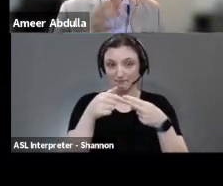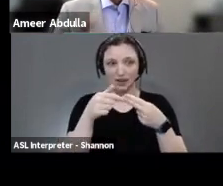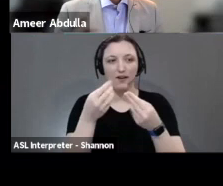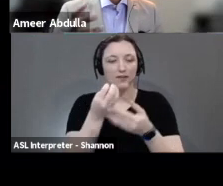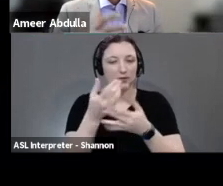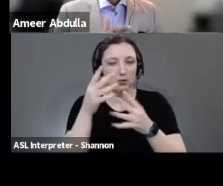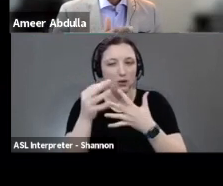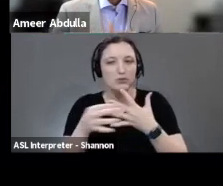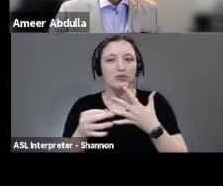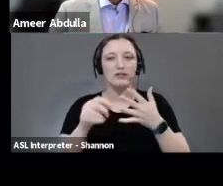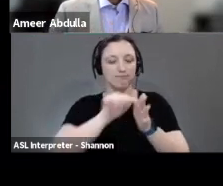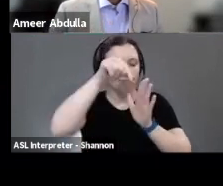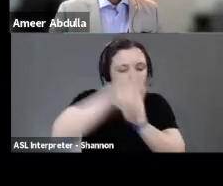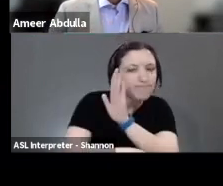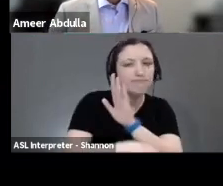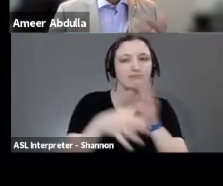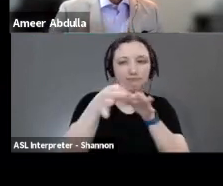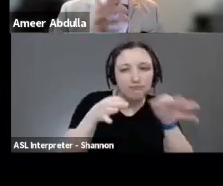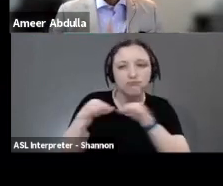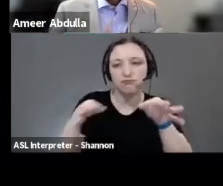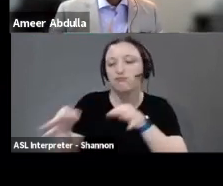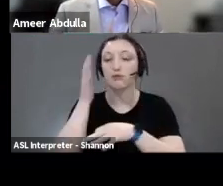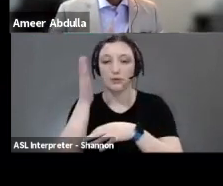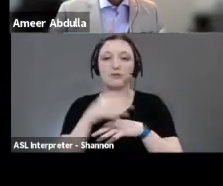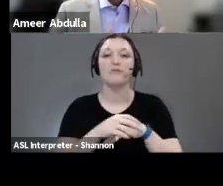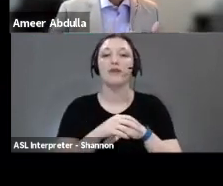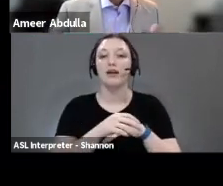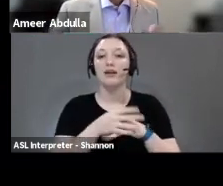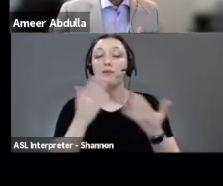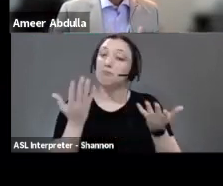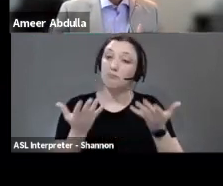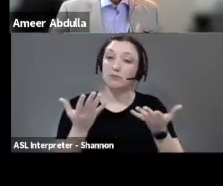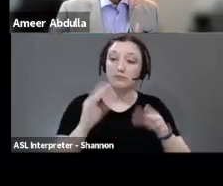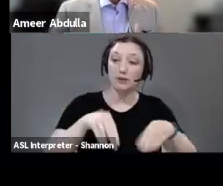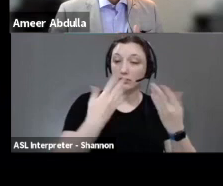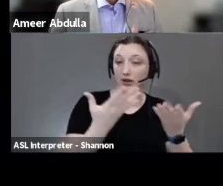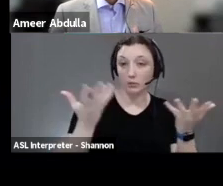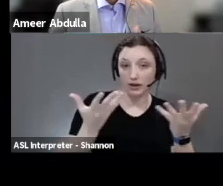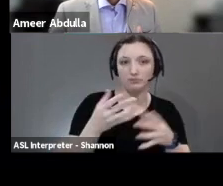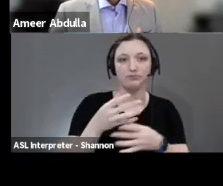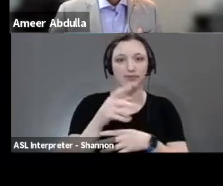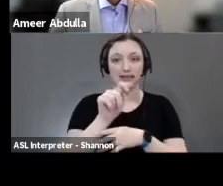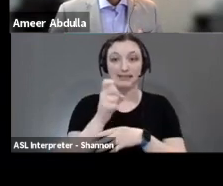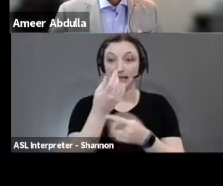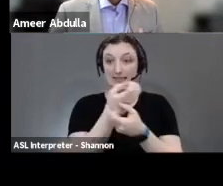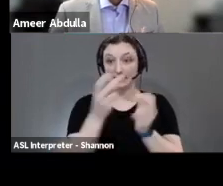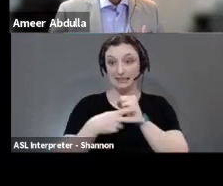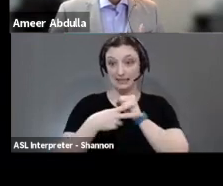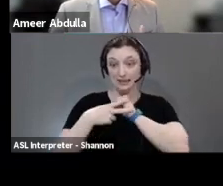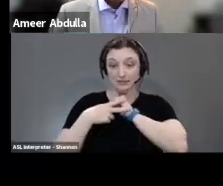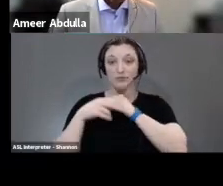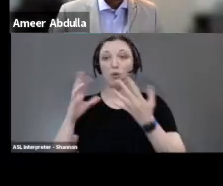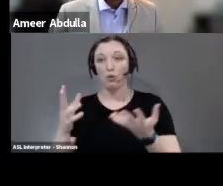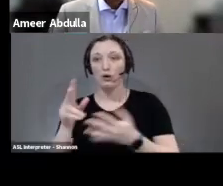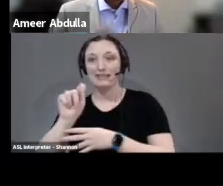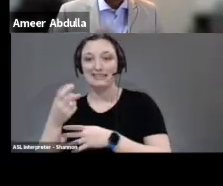that often provide some significant tax savings, or where there have been some significant tax